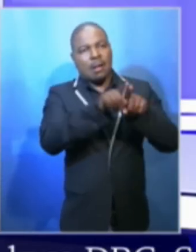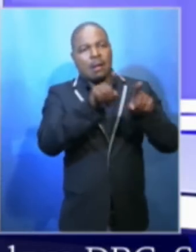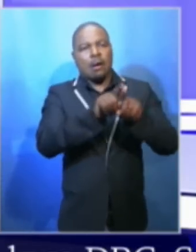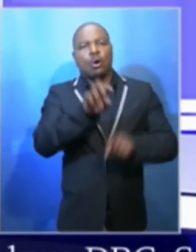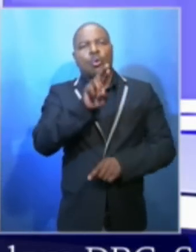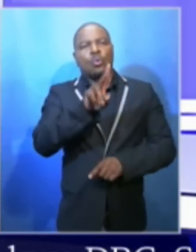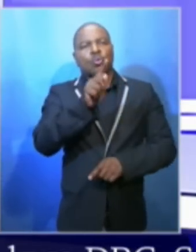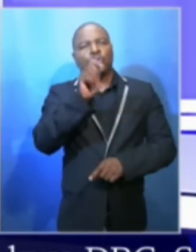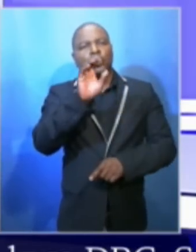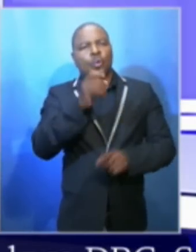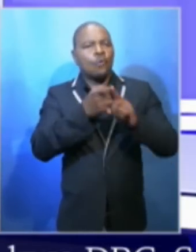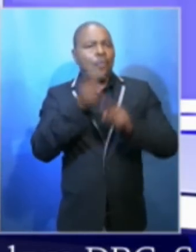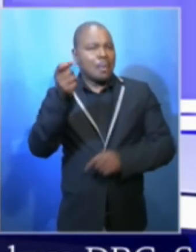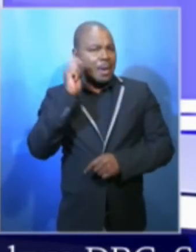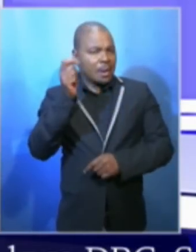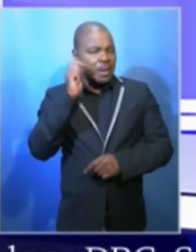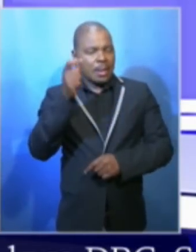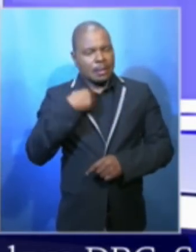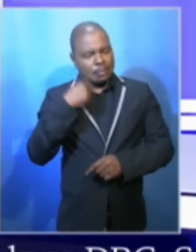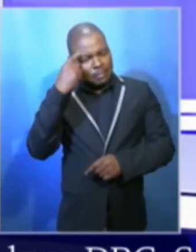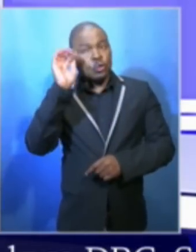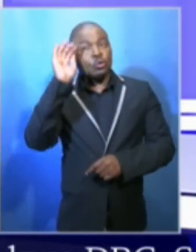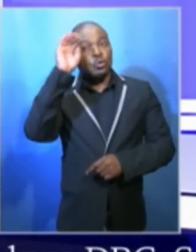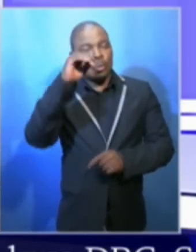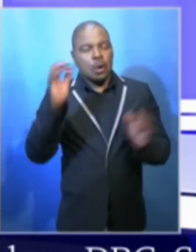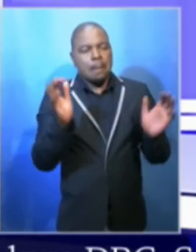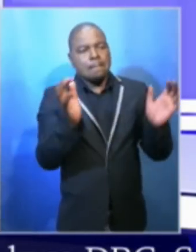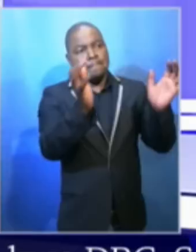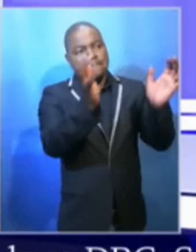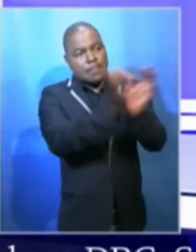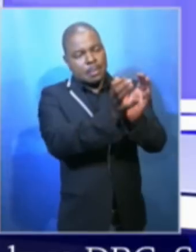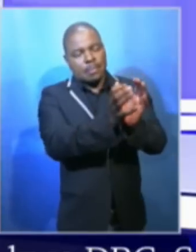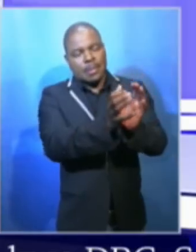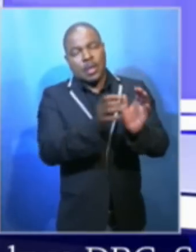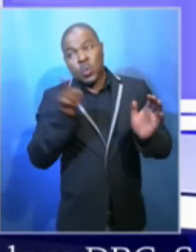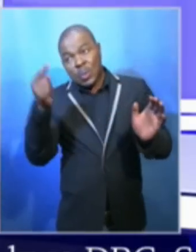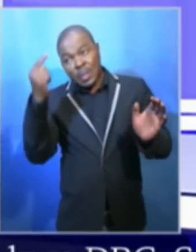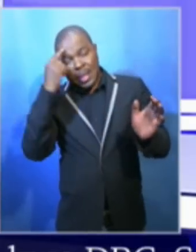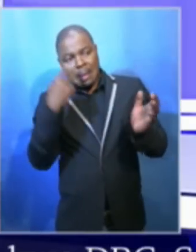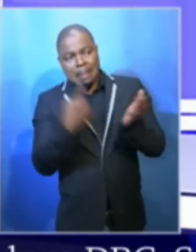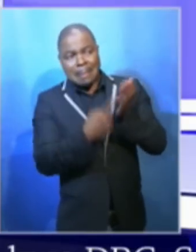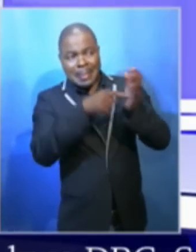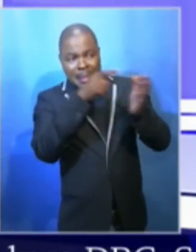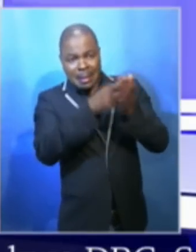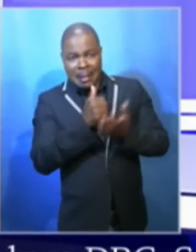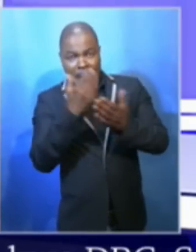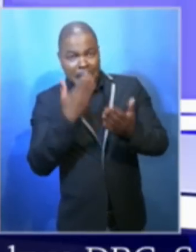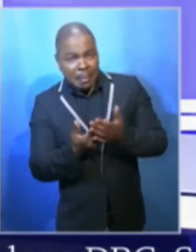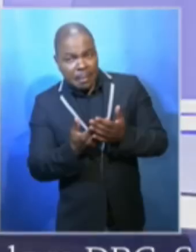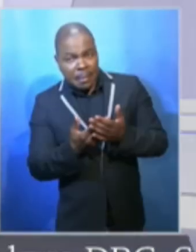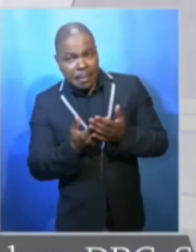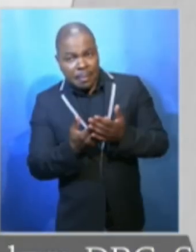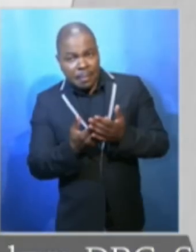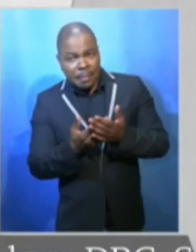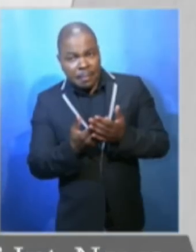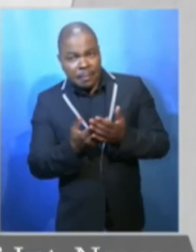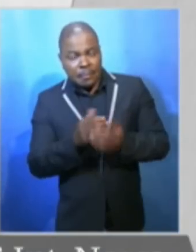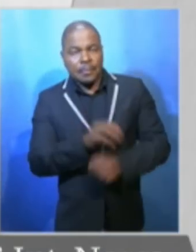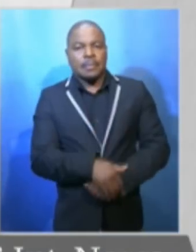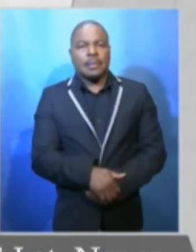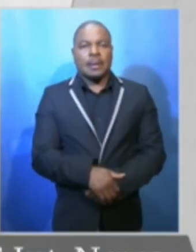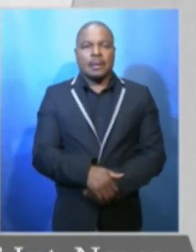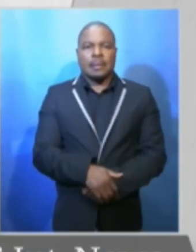ba kuile kopano ka moso. A o bona ditherisano tseno di tla nna le maungo ape? Ha ke na bonnete ba